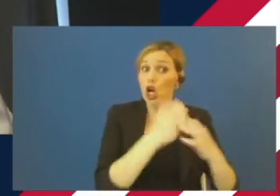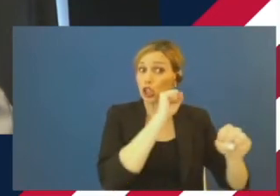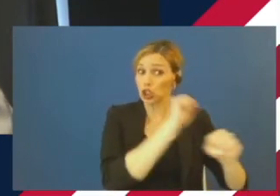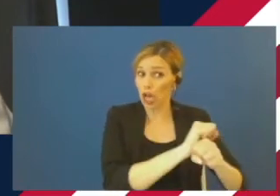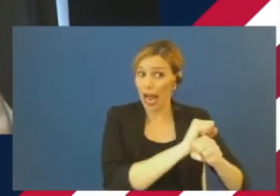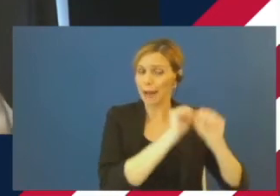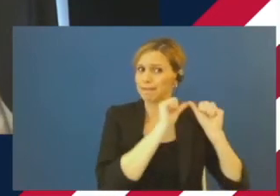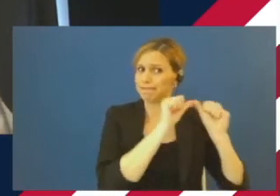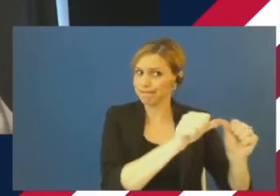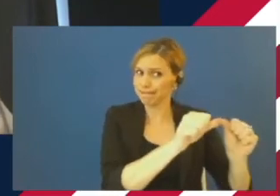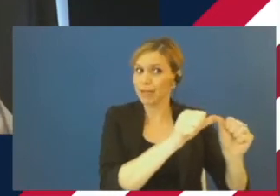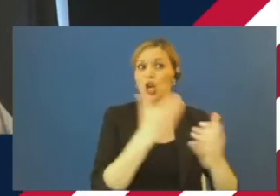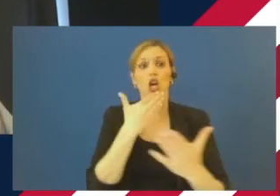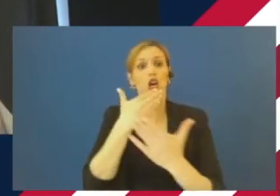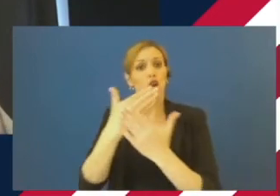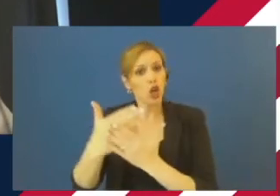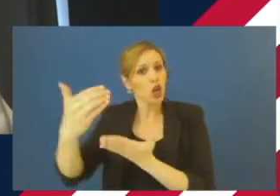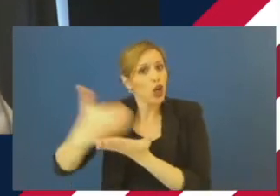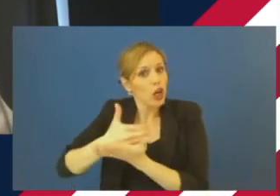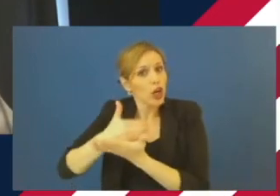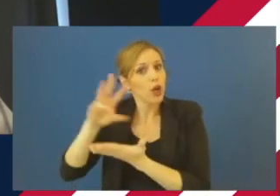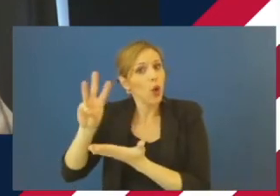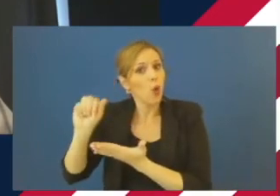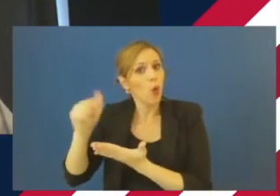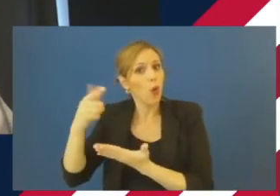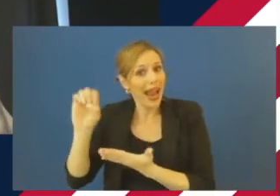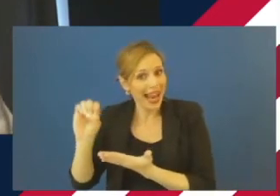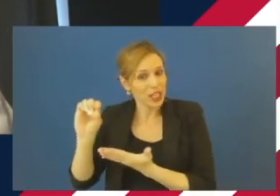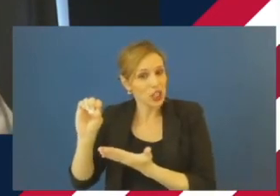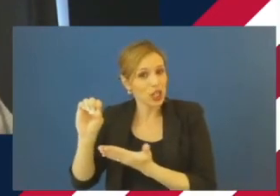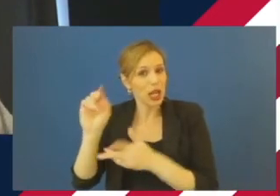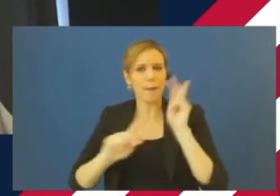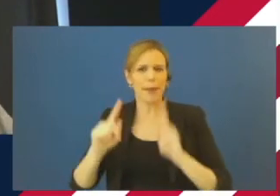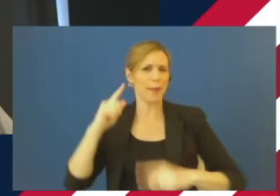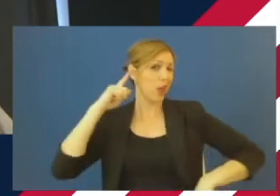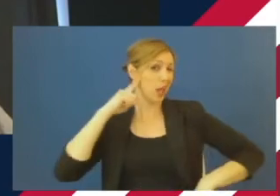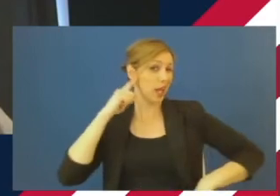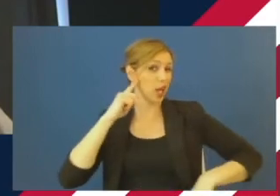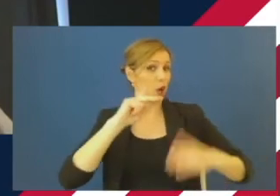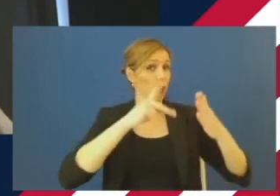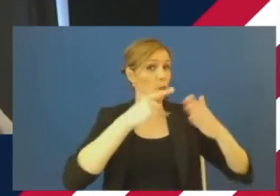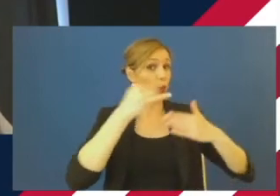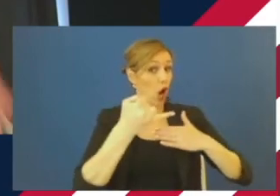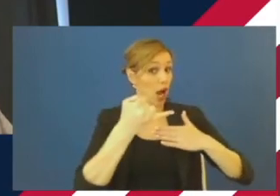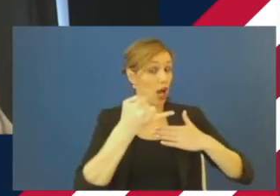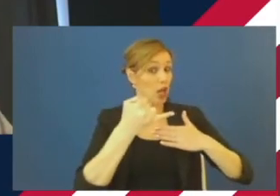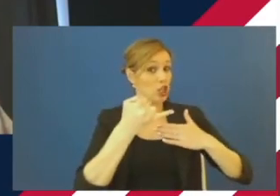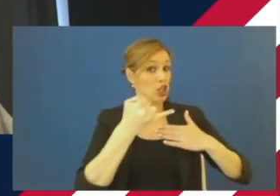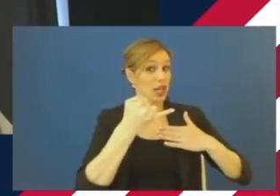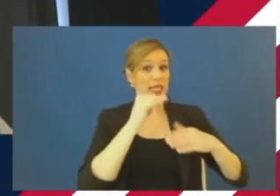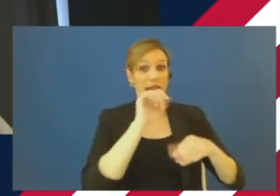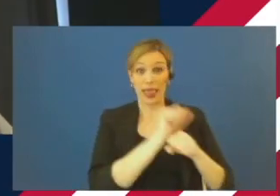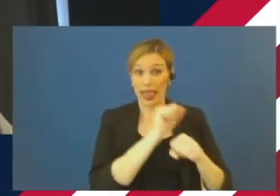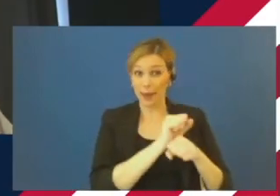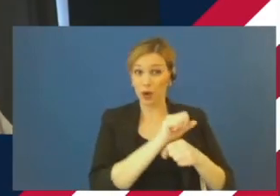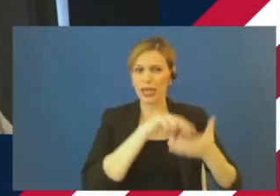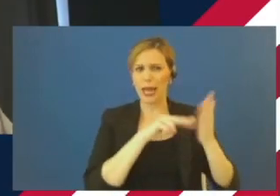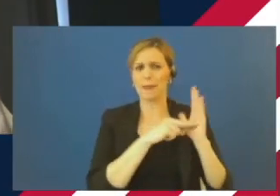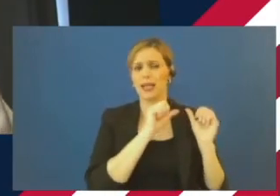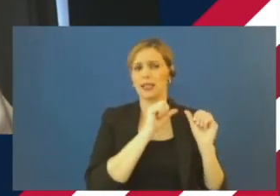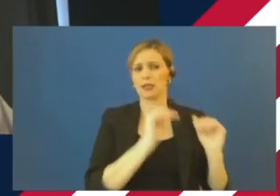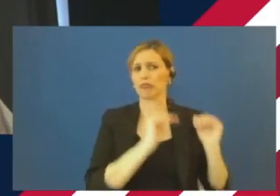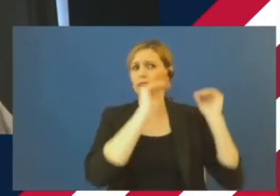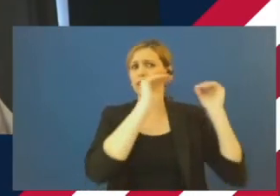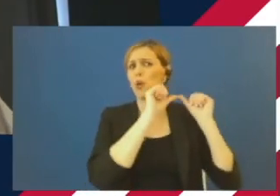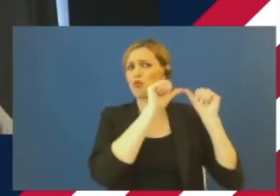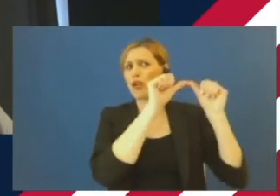words project labor agreements, many understand that to mean prevailing wages, but we both know